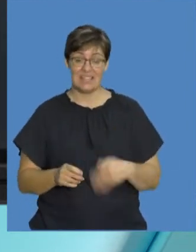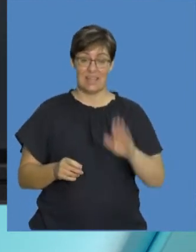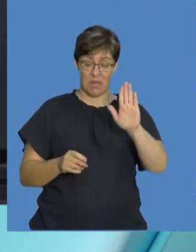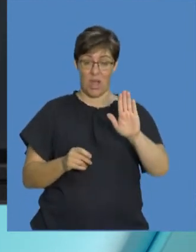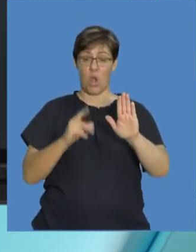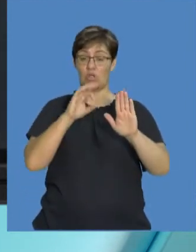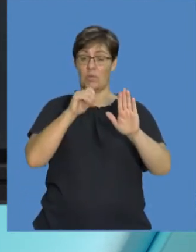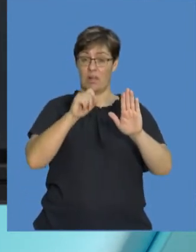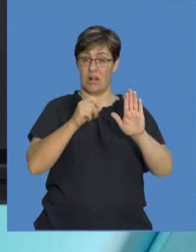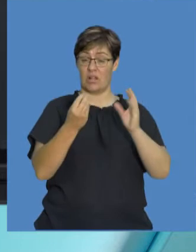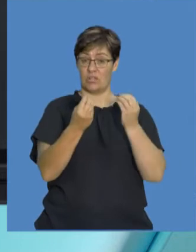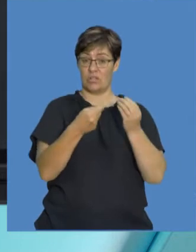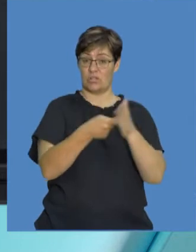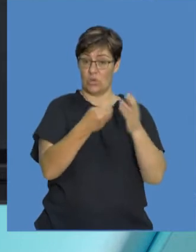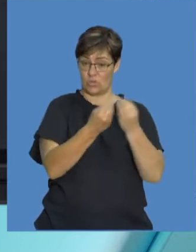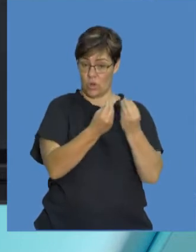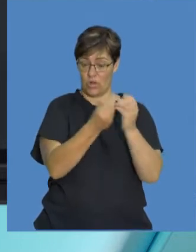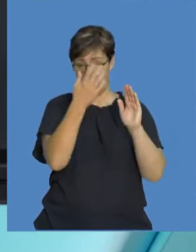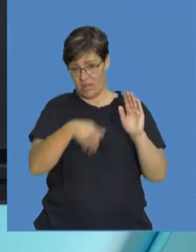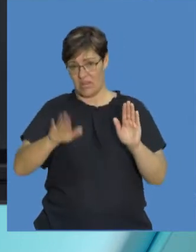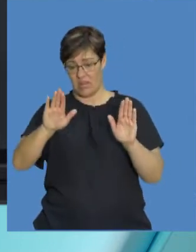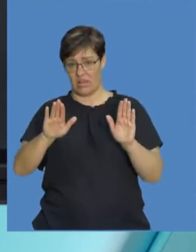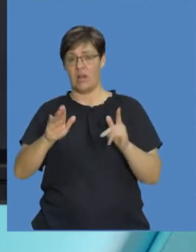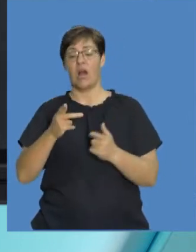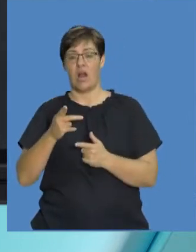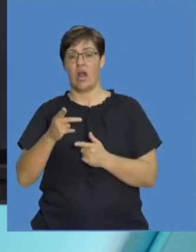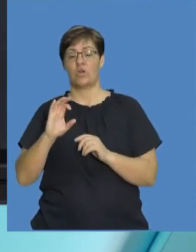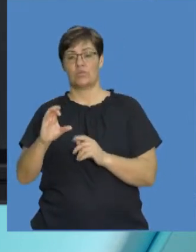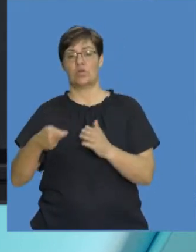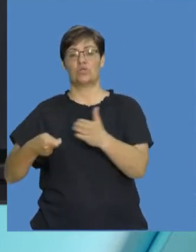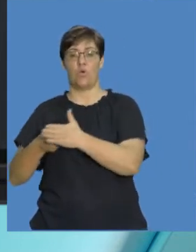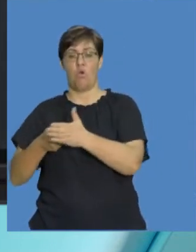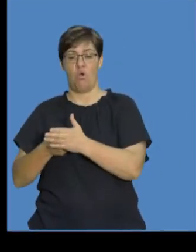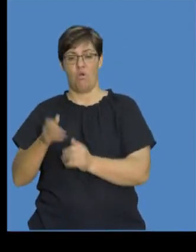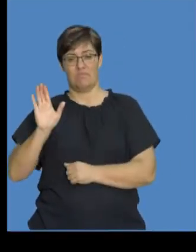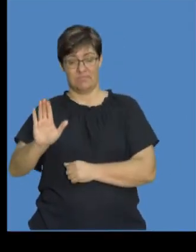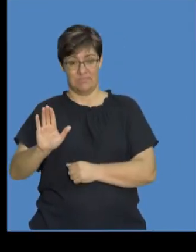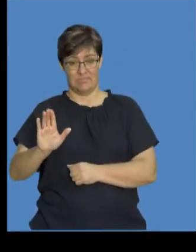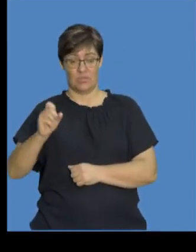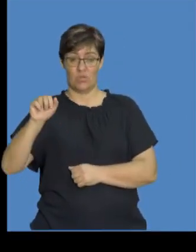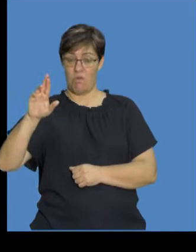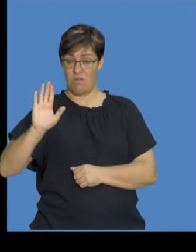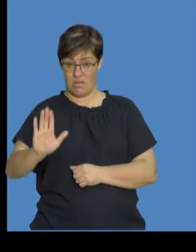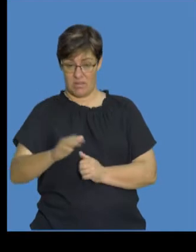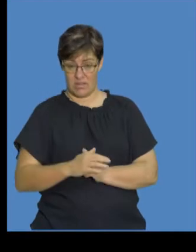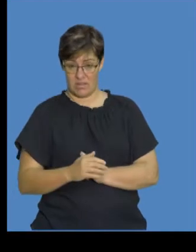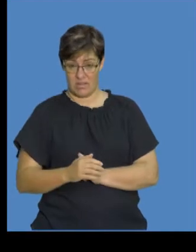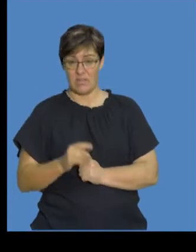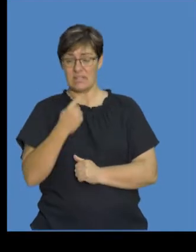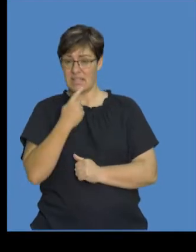Debit consumable store stock, credit your consumable stores. In other words, what are we